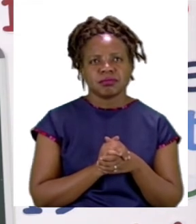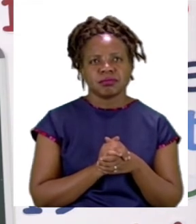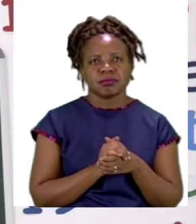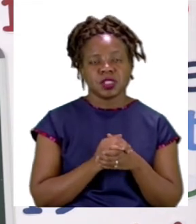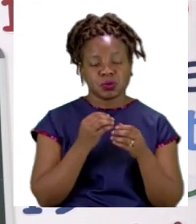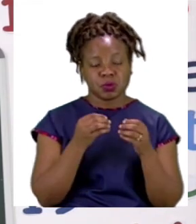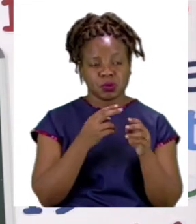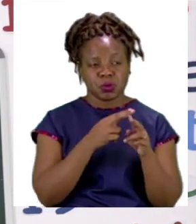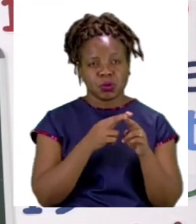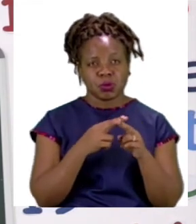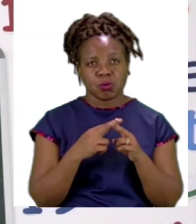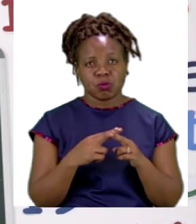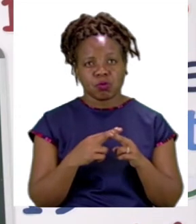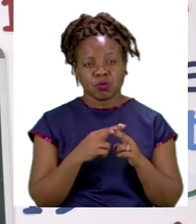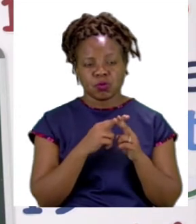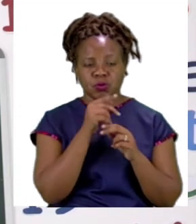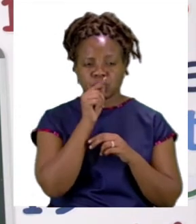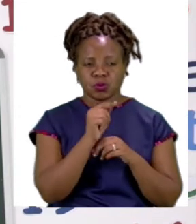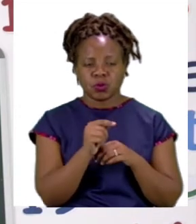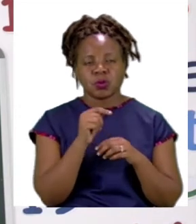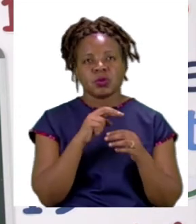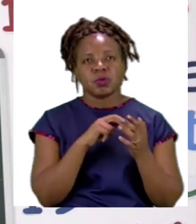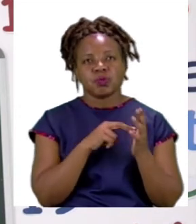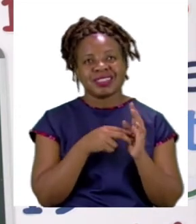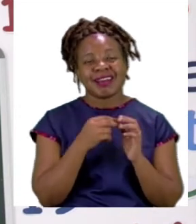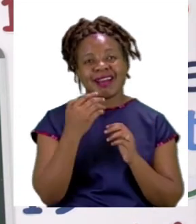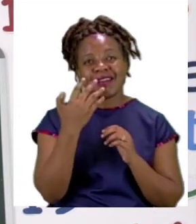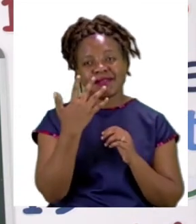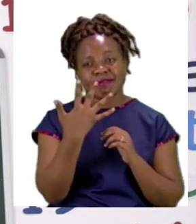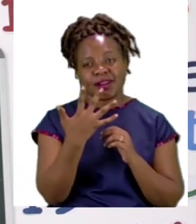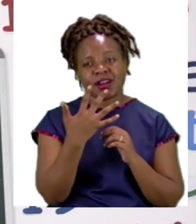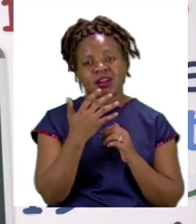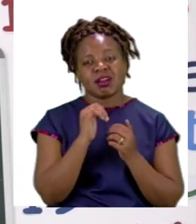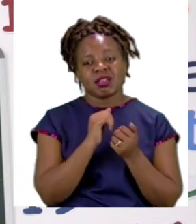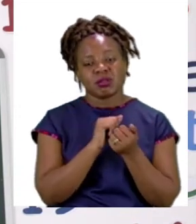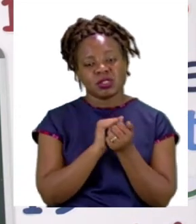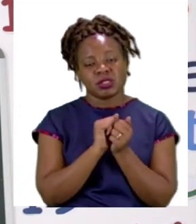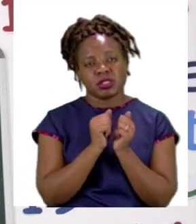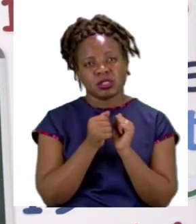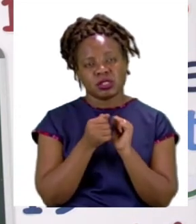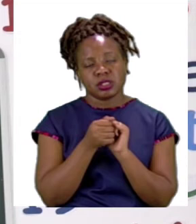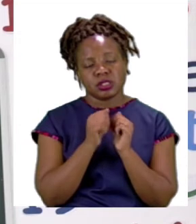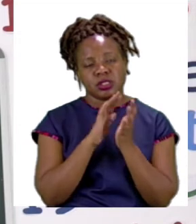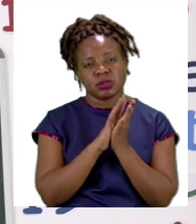given 10 and we put a 1, then that means our number now